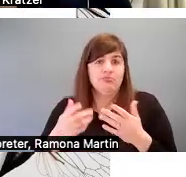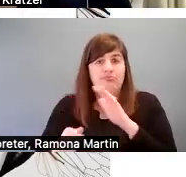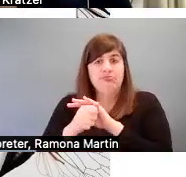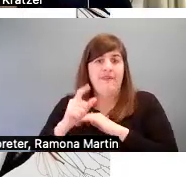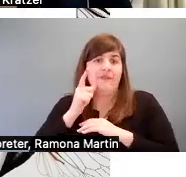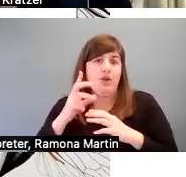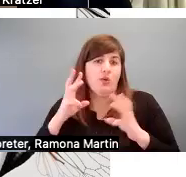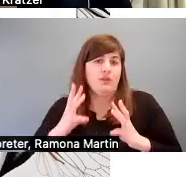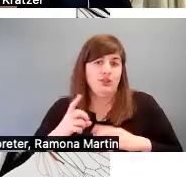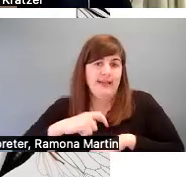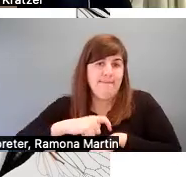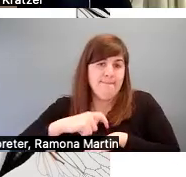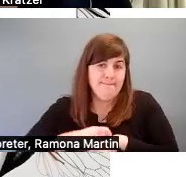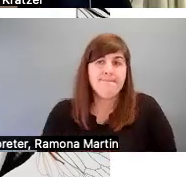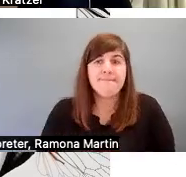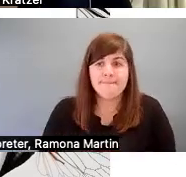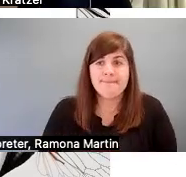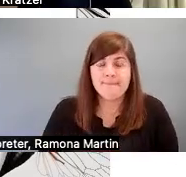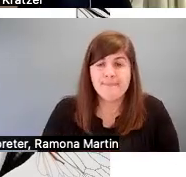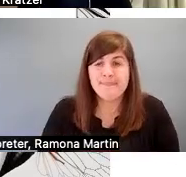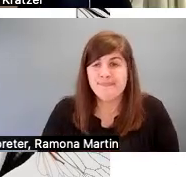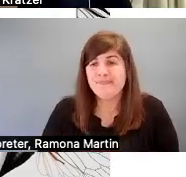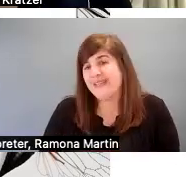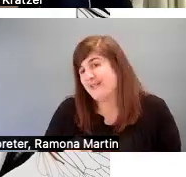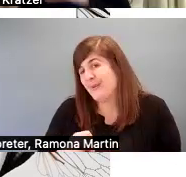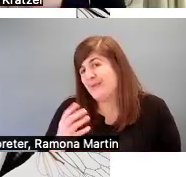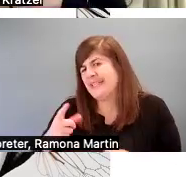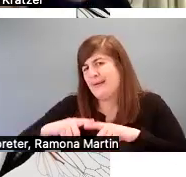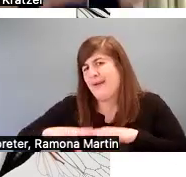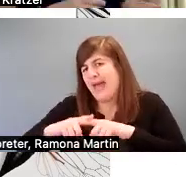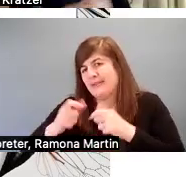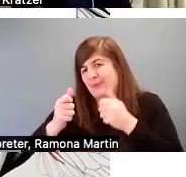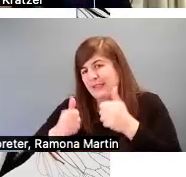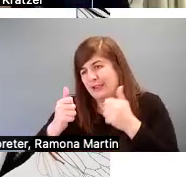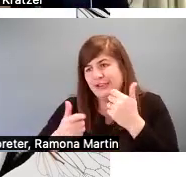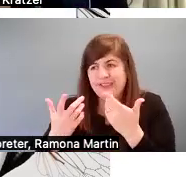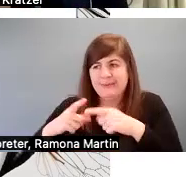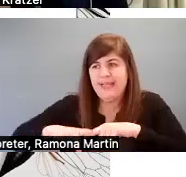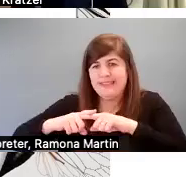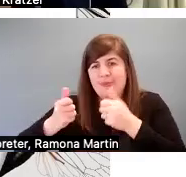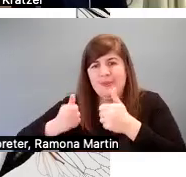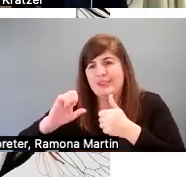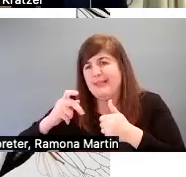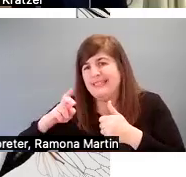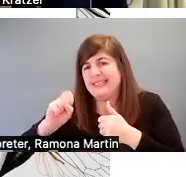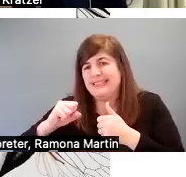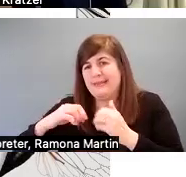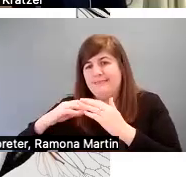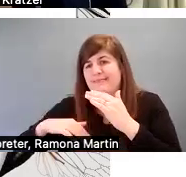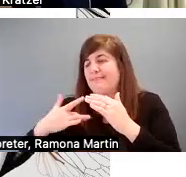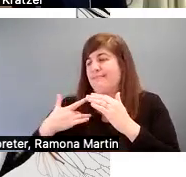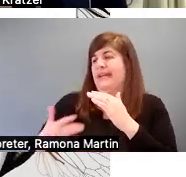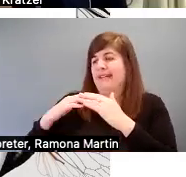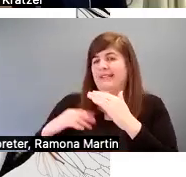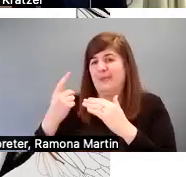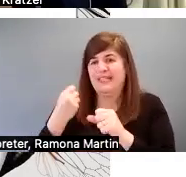winter. Um, so it depends on the individual and it depends on the species, but usually less than a year.